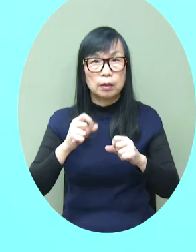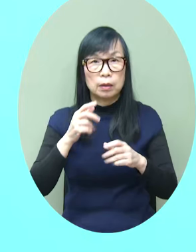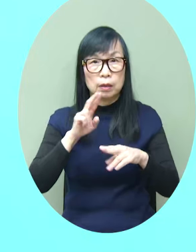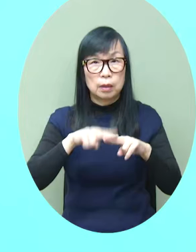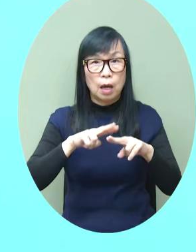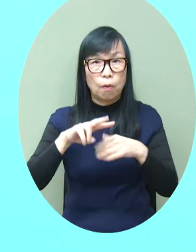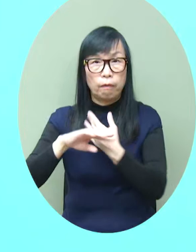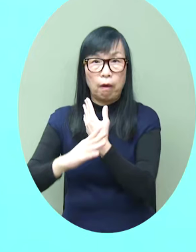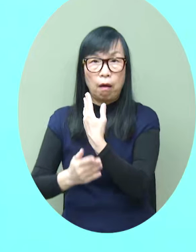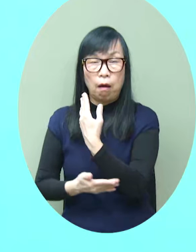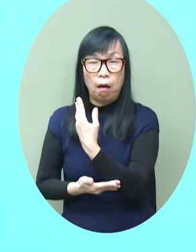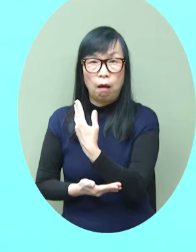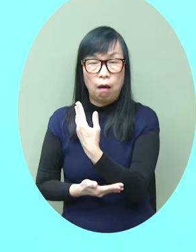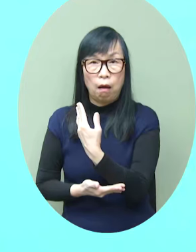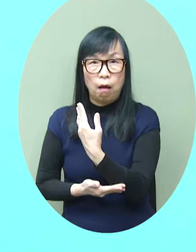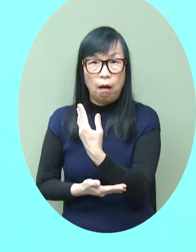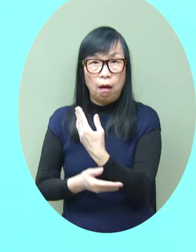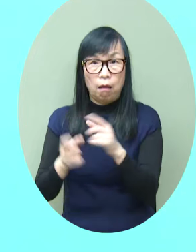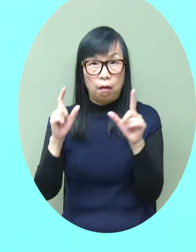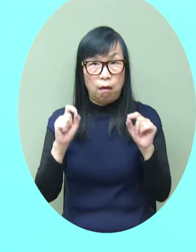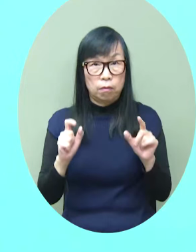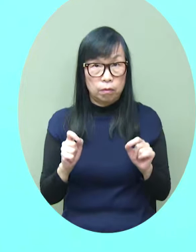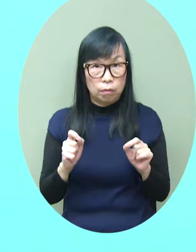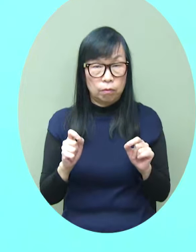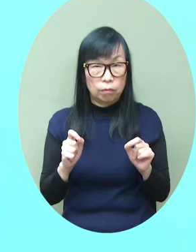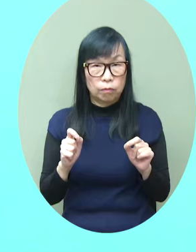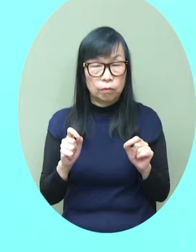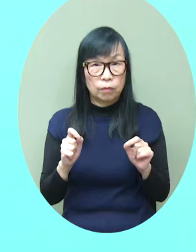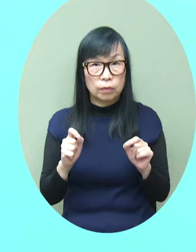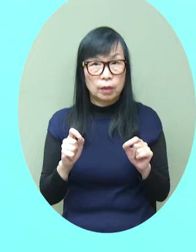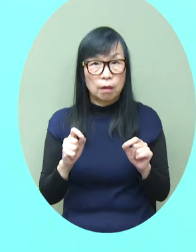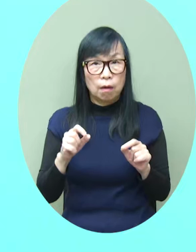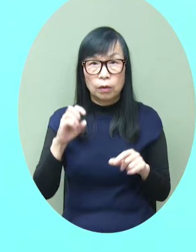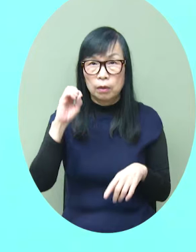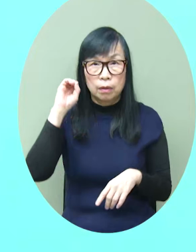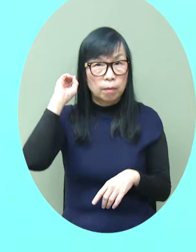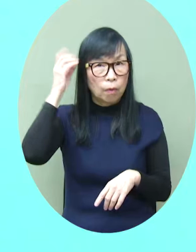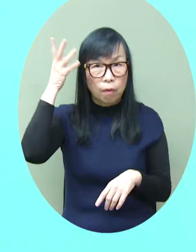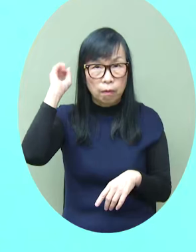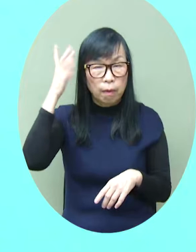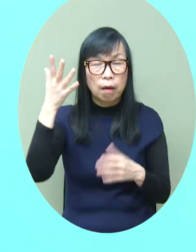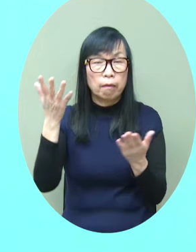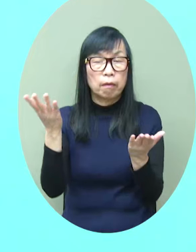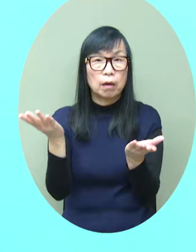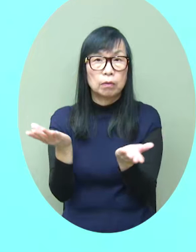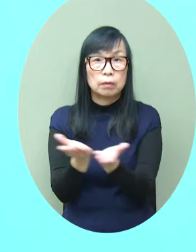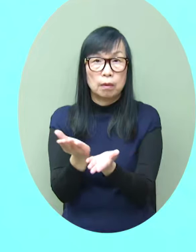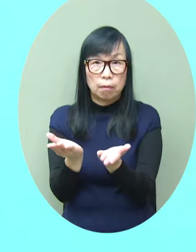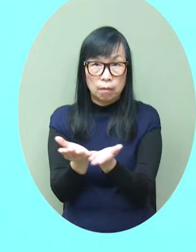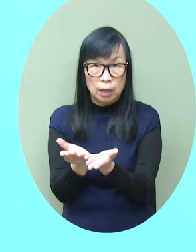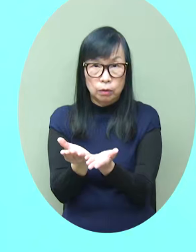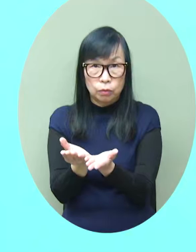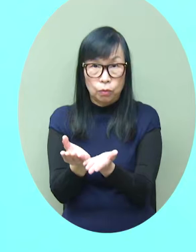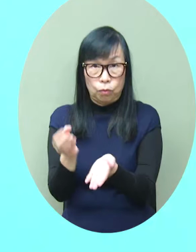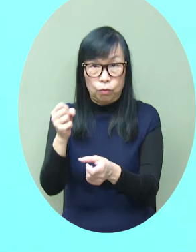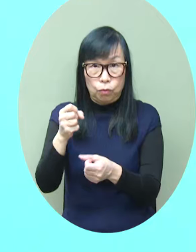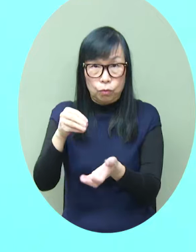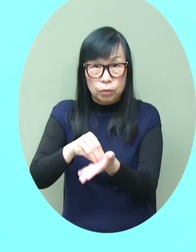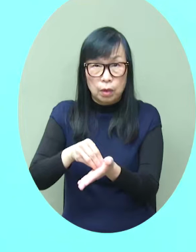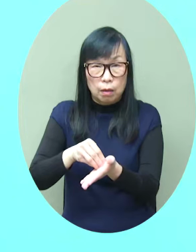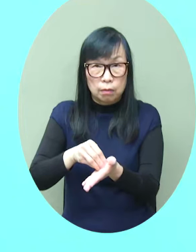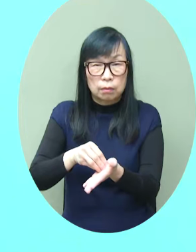there is no way that one could prove that this is exactly the reason for their taking such a decision. So similarly, I